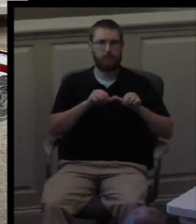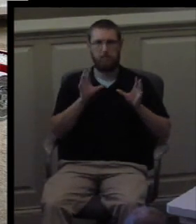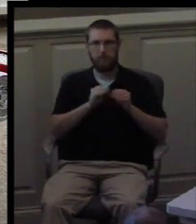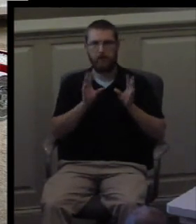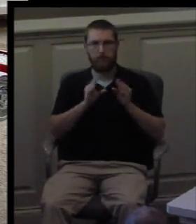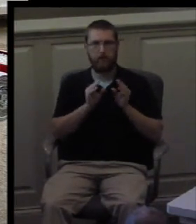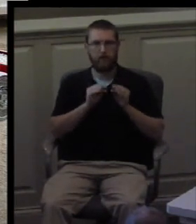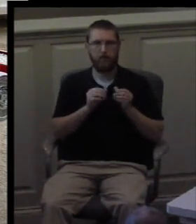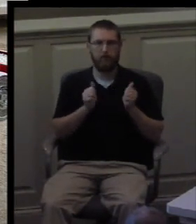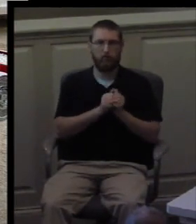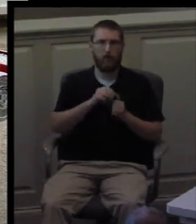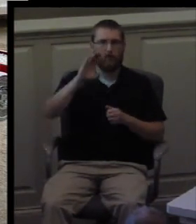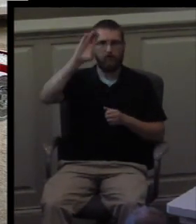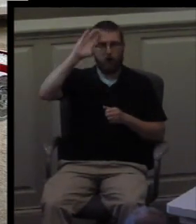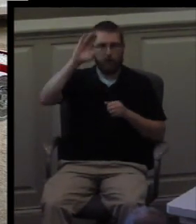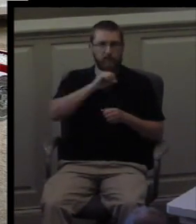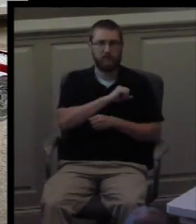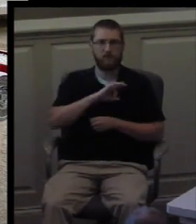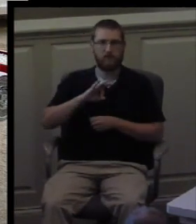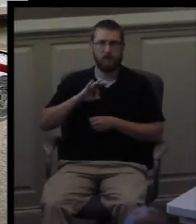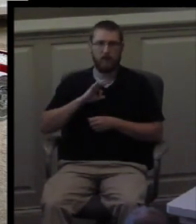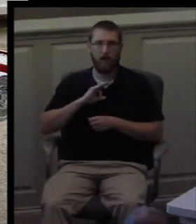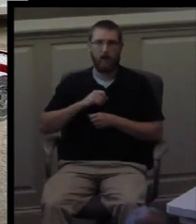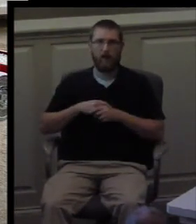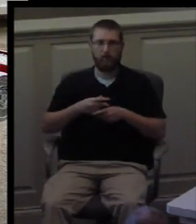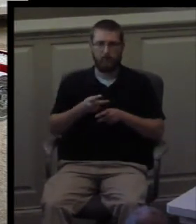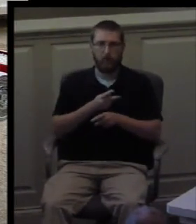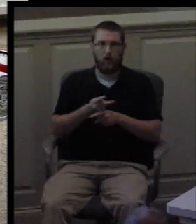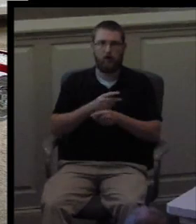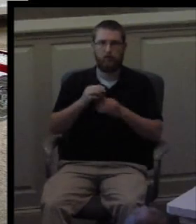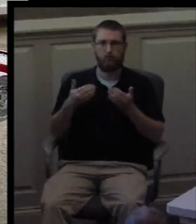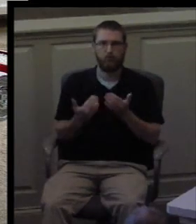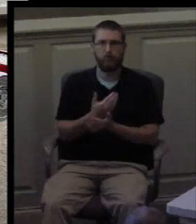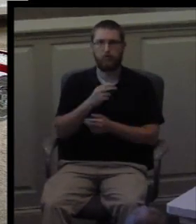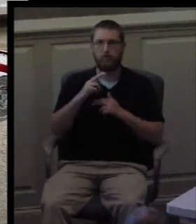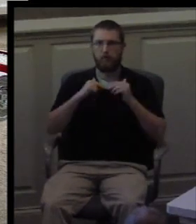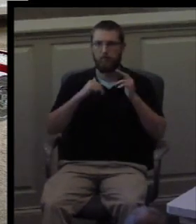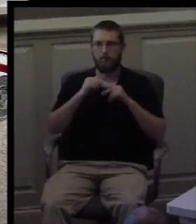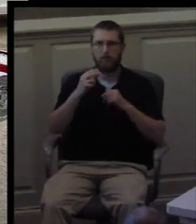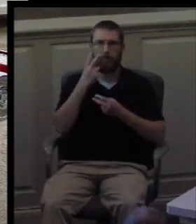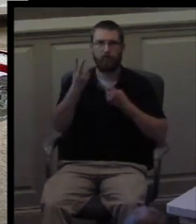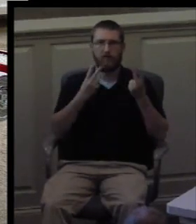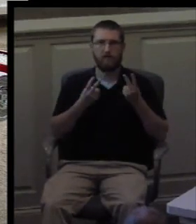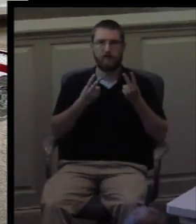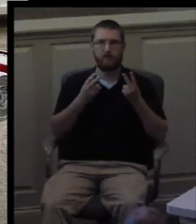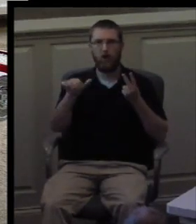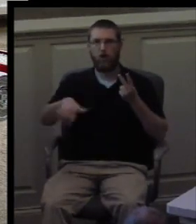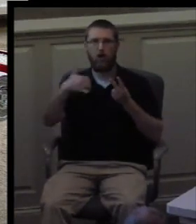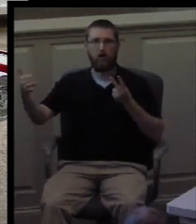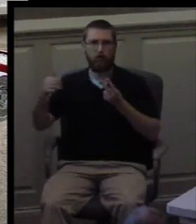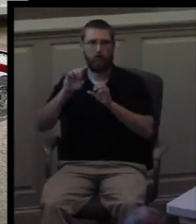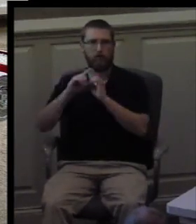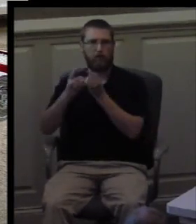with the fire department staff, programming a new building, which included visits to neighboring fire